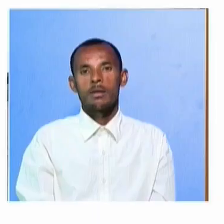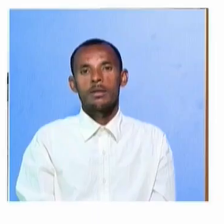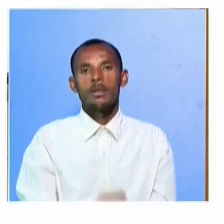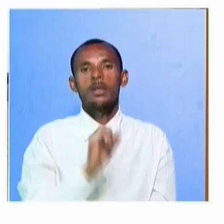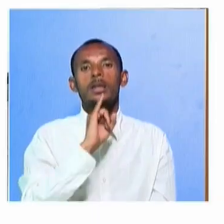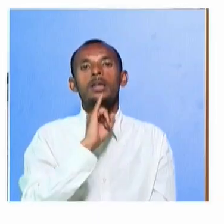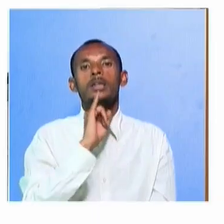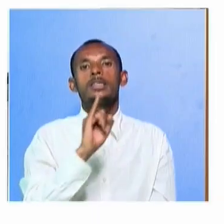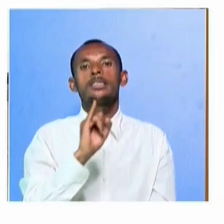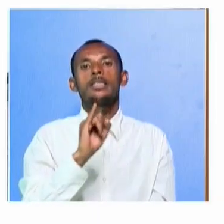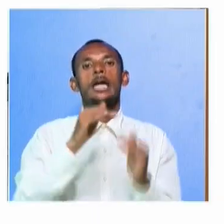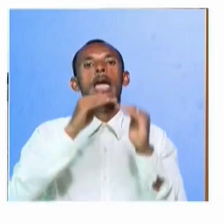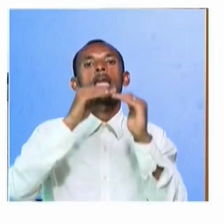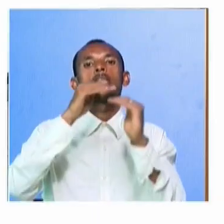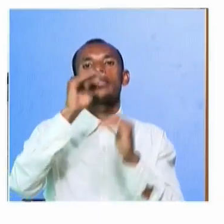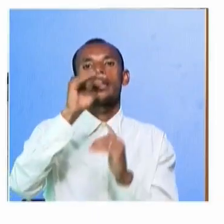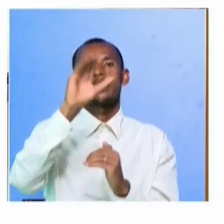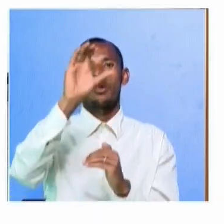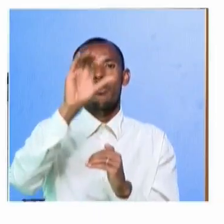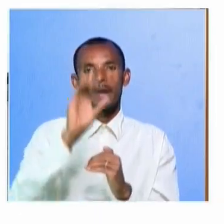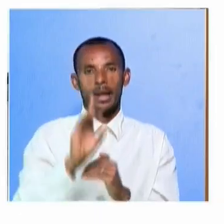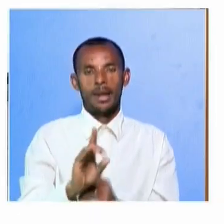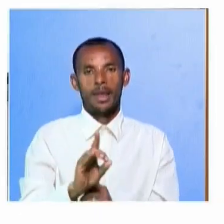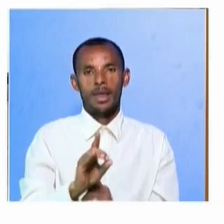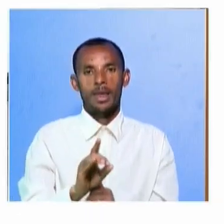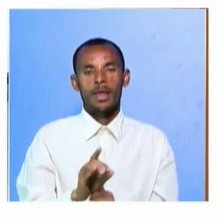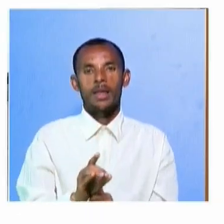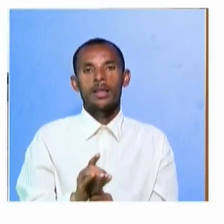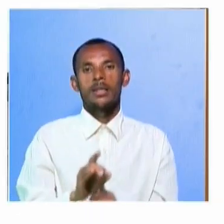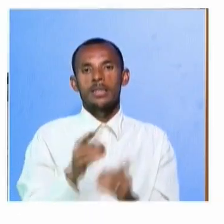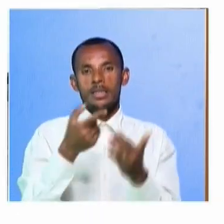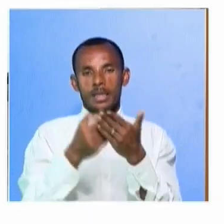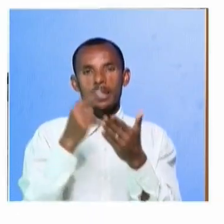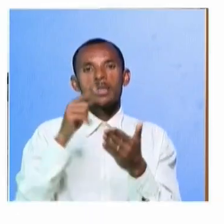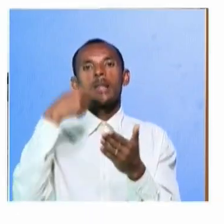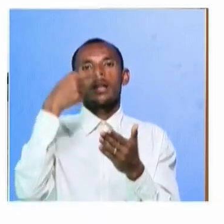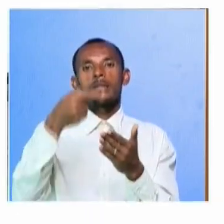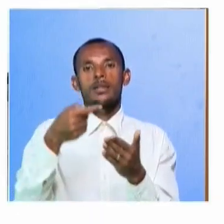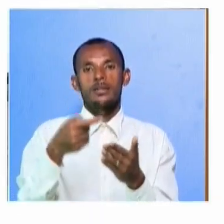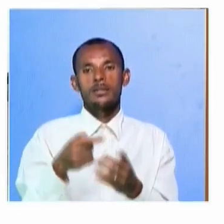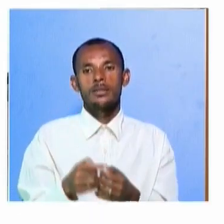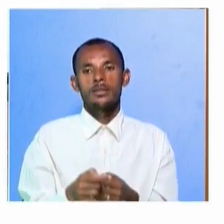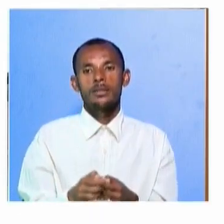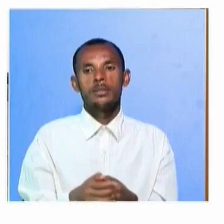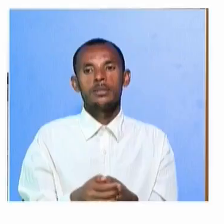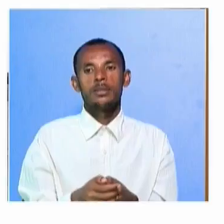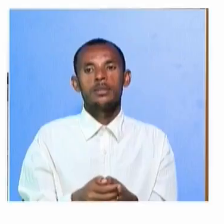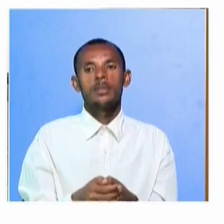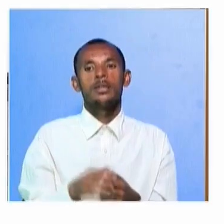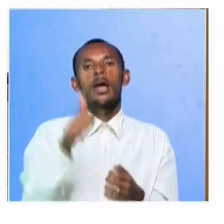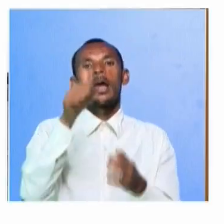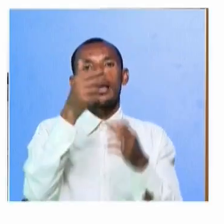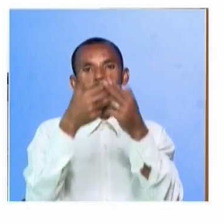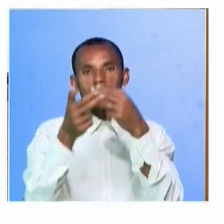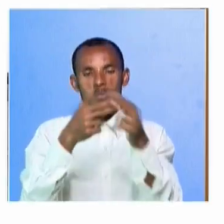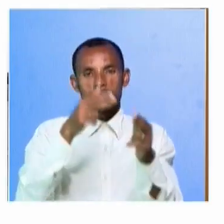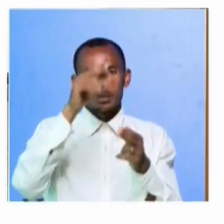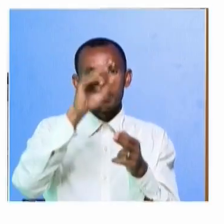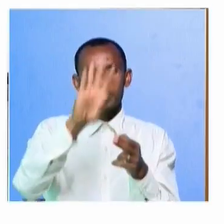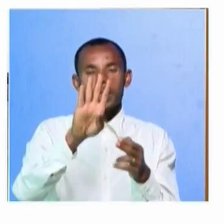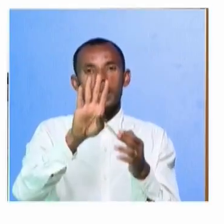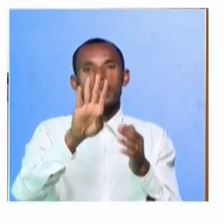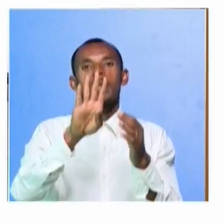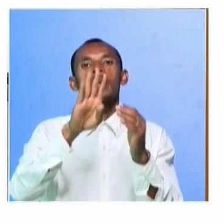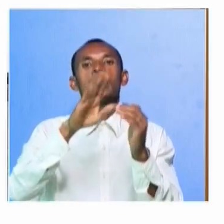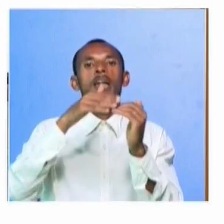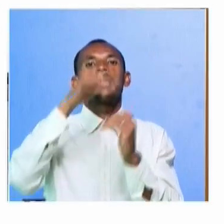is greater than c over d, this tells us a times d is bigger